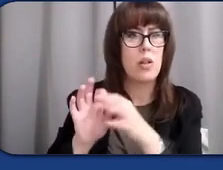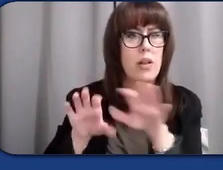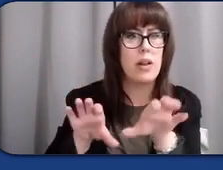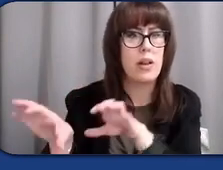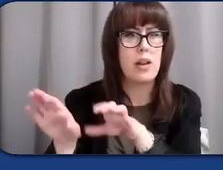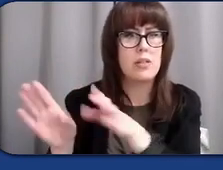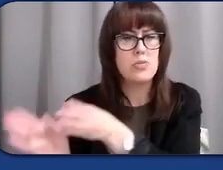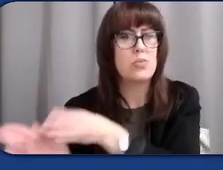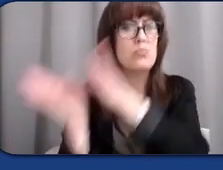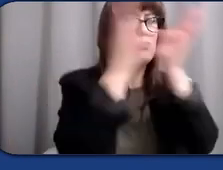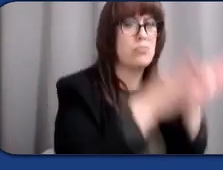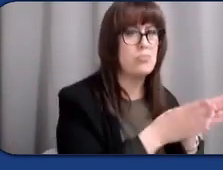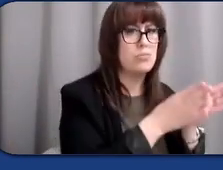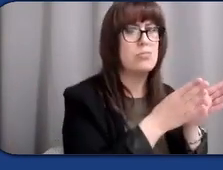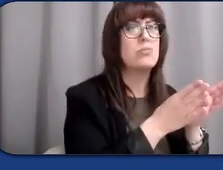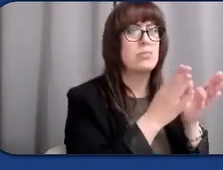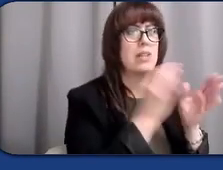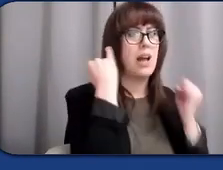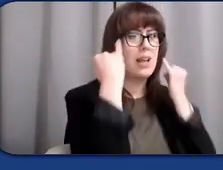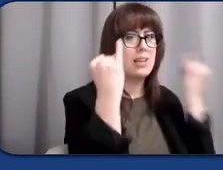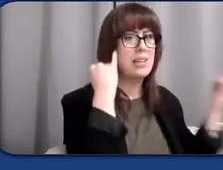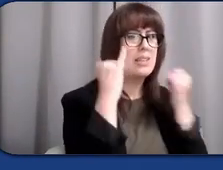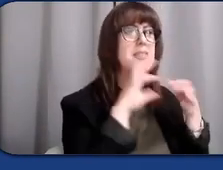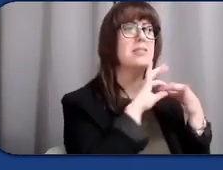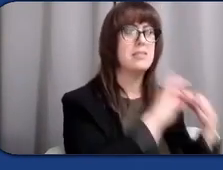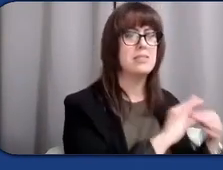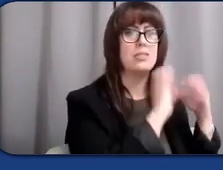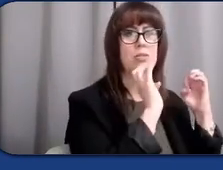to good ideas of education.